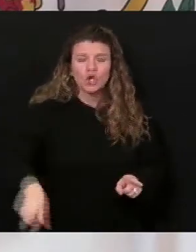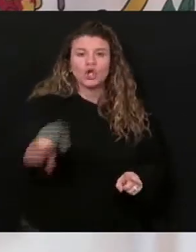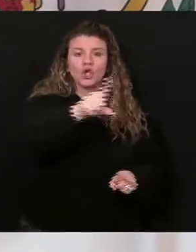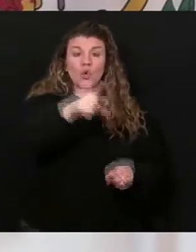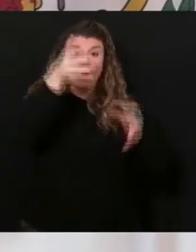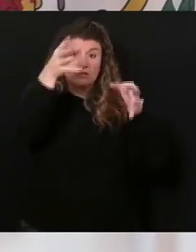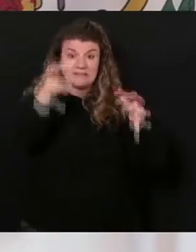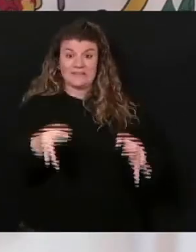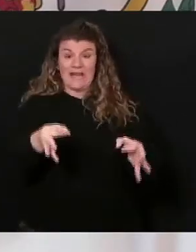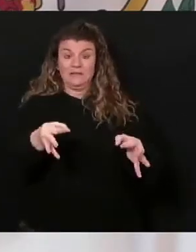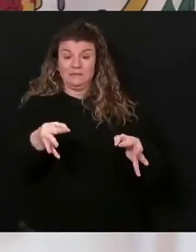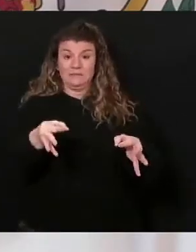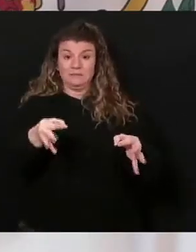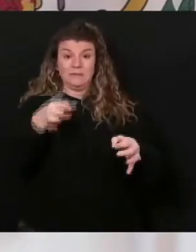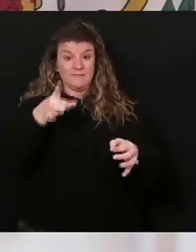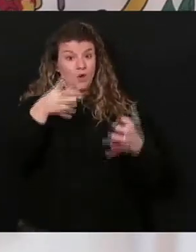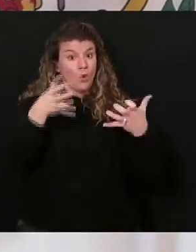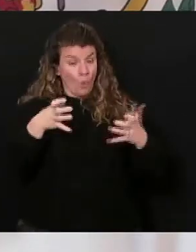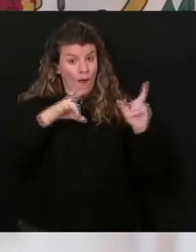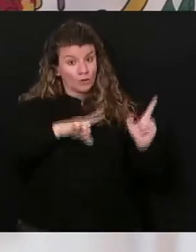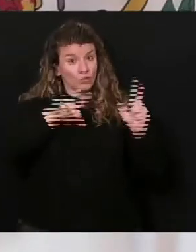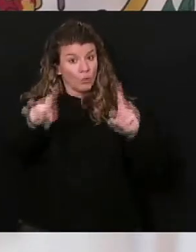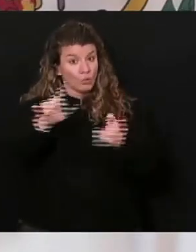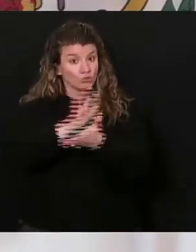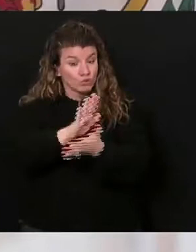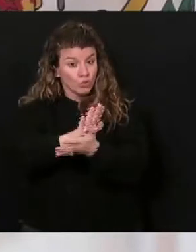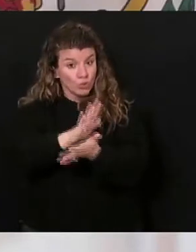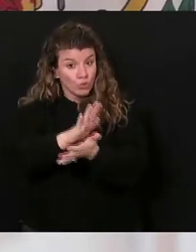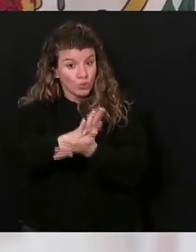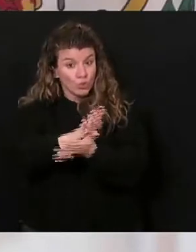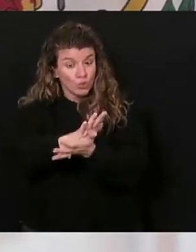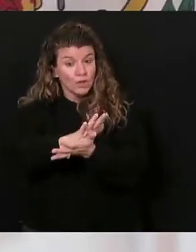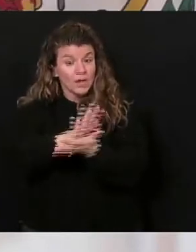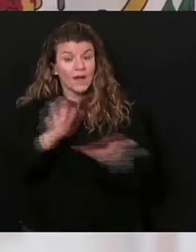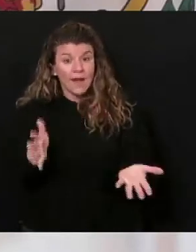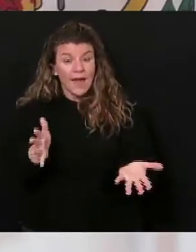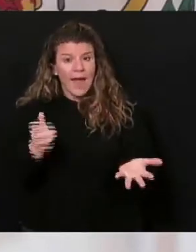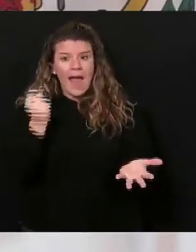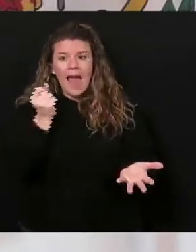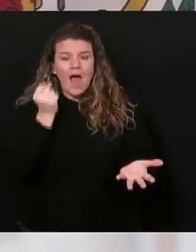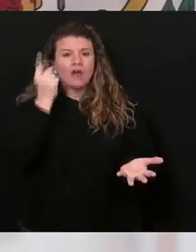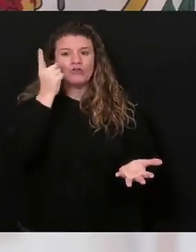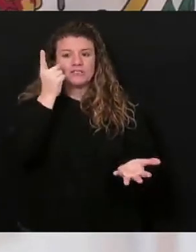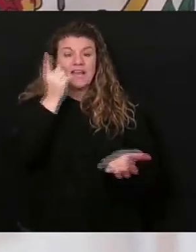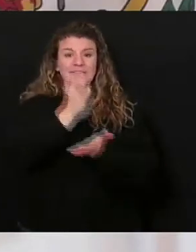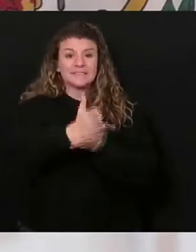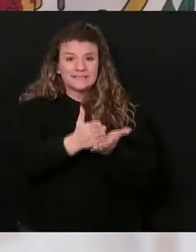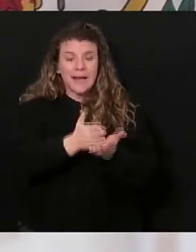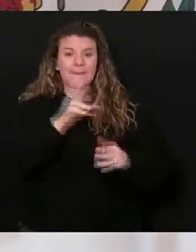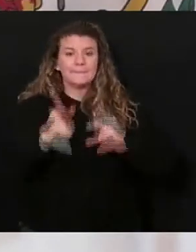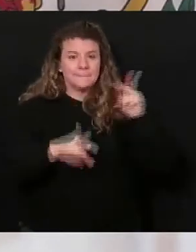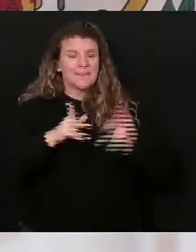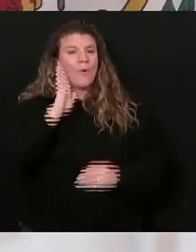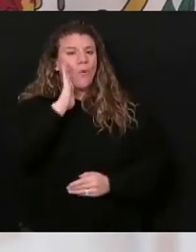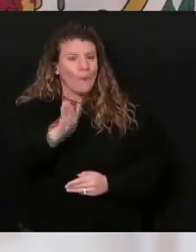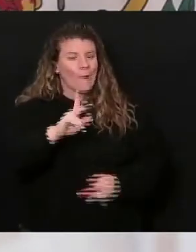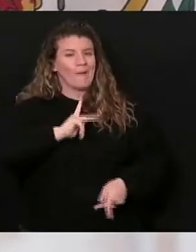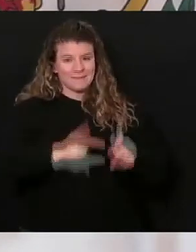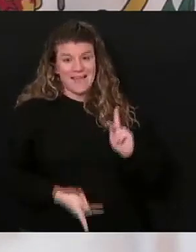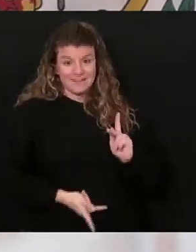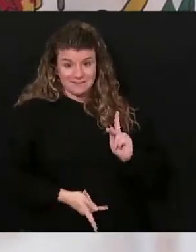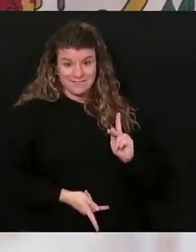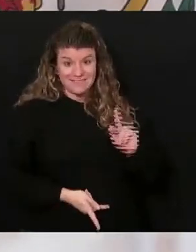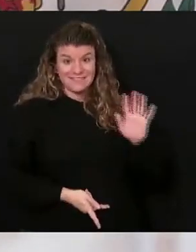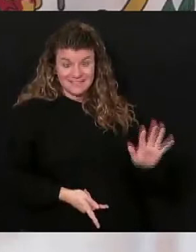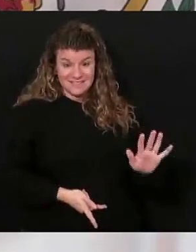about going to school, you know, there are some that are going to become upset. And then there